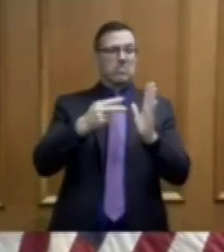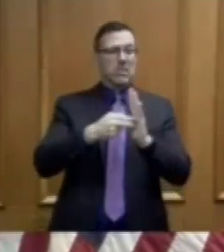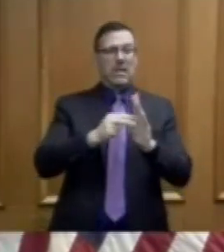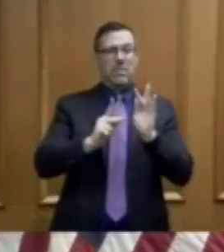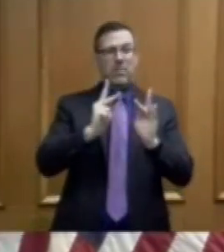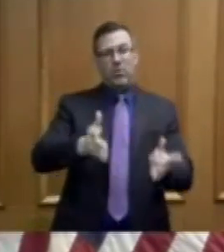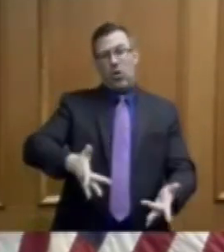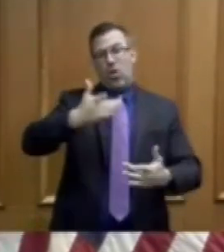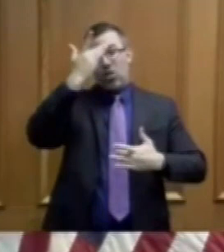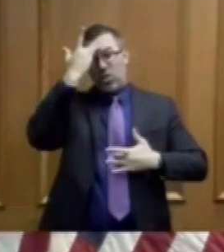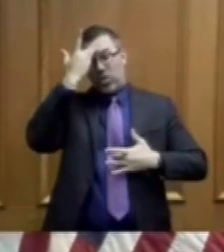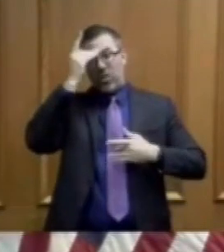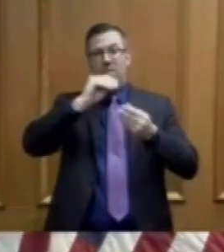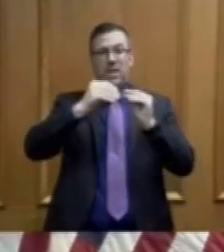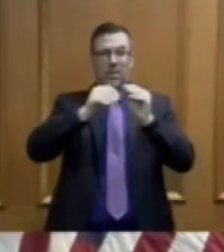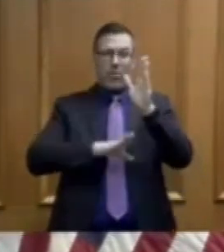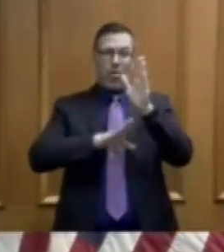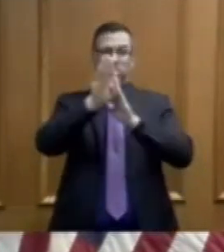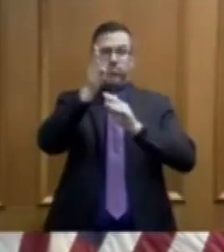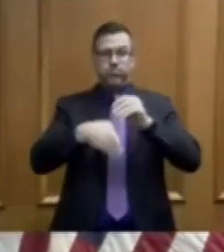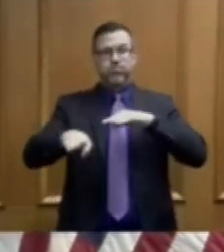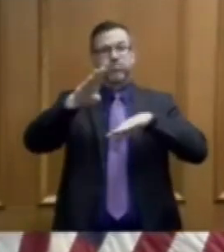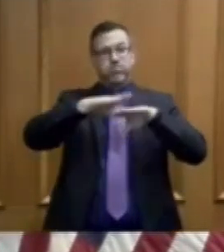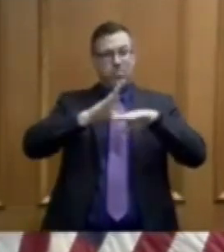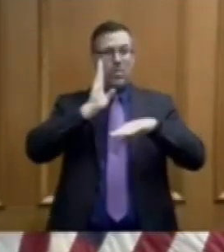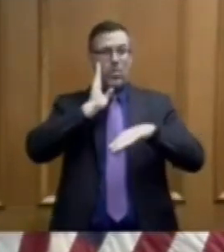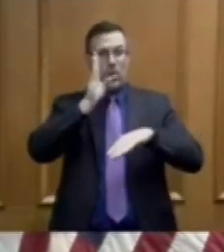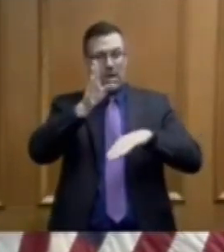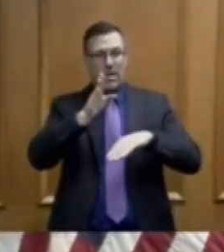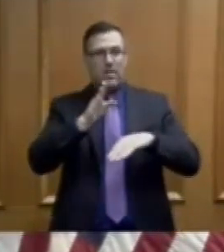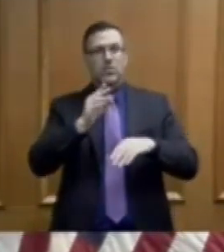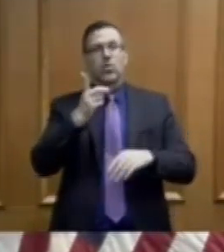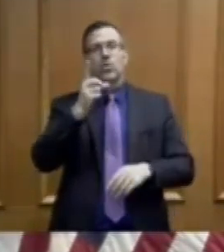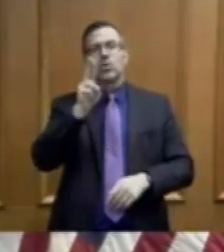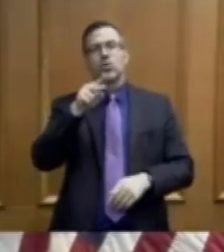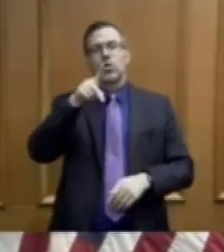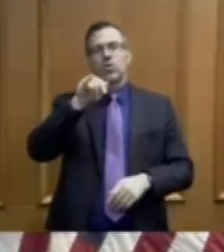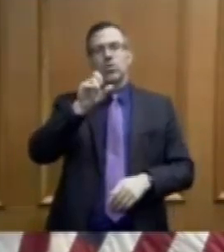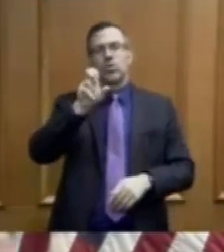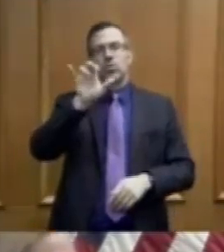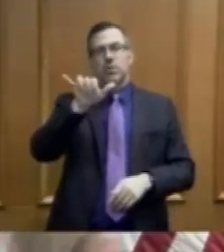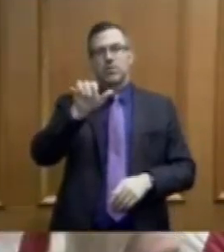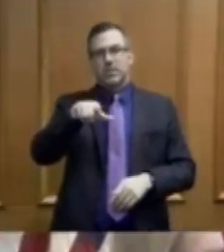this together. Dr. Piercy, would you come up and make a few more comments before we do question and answer?